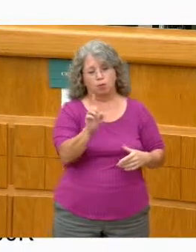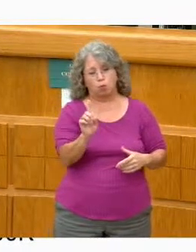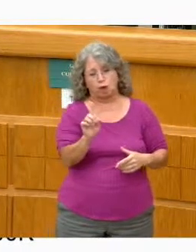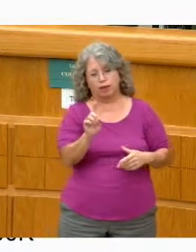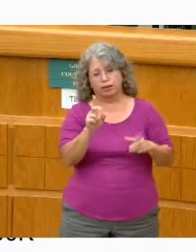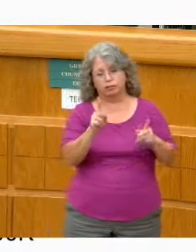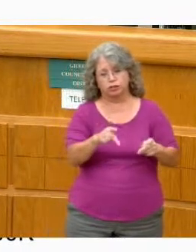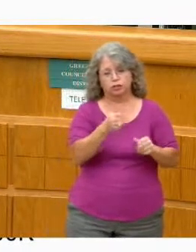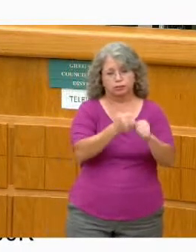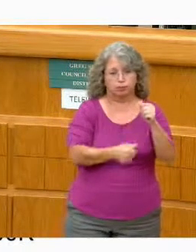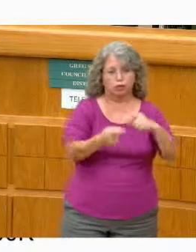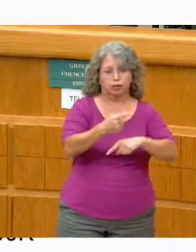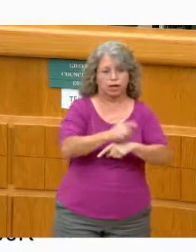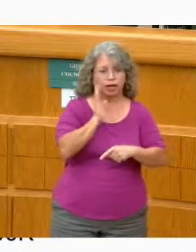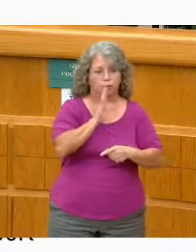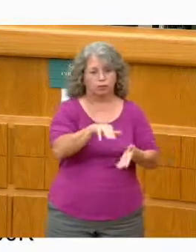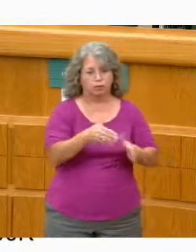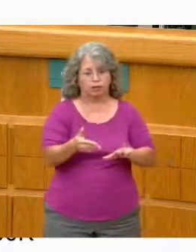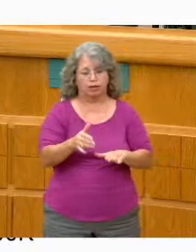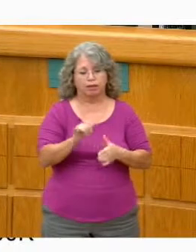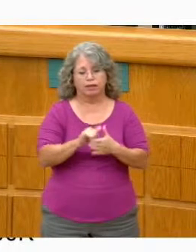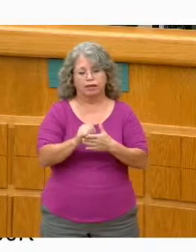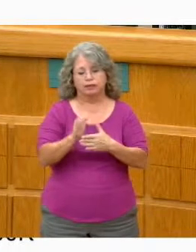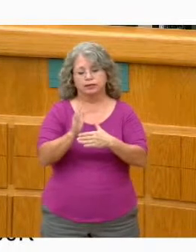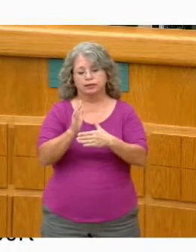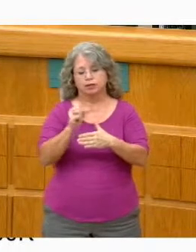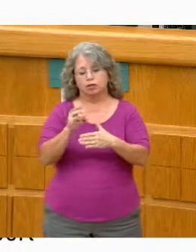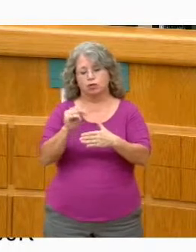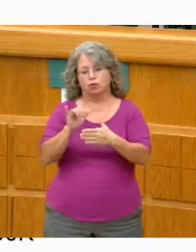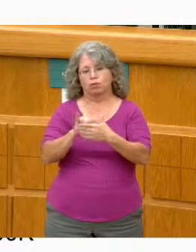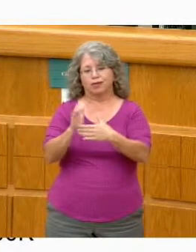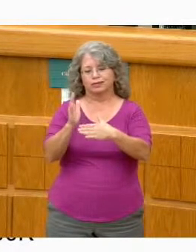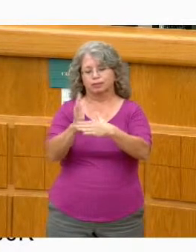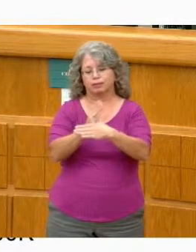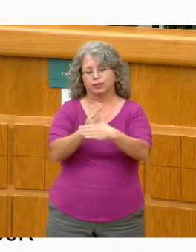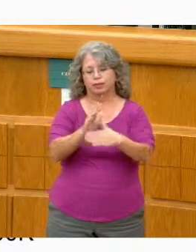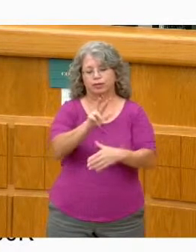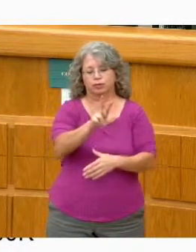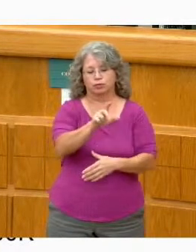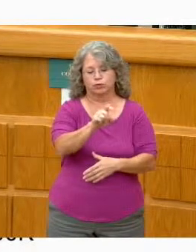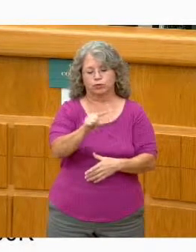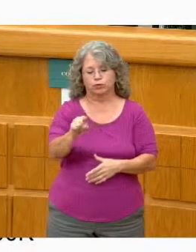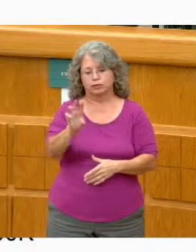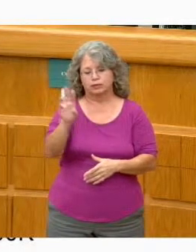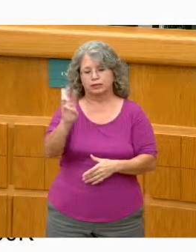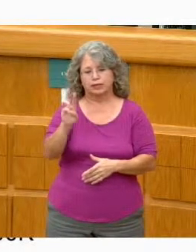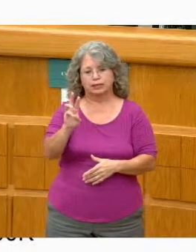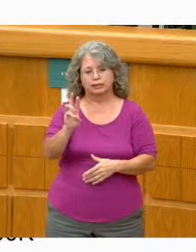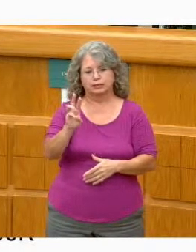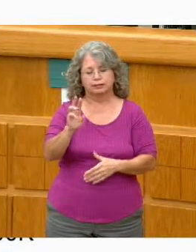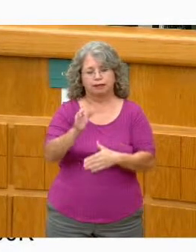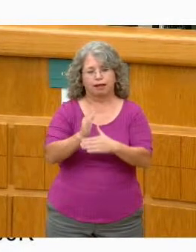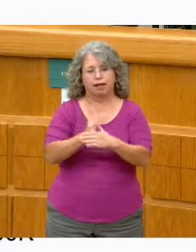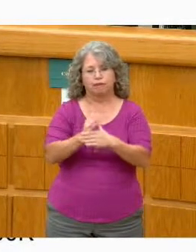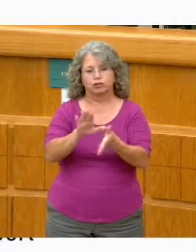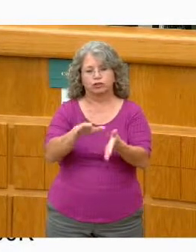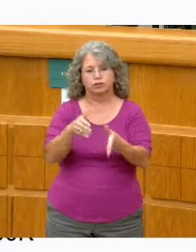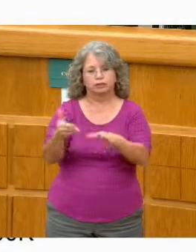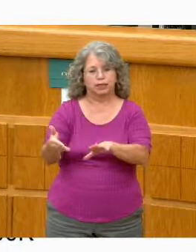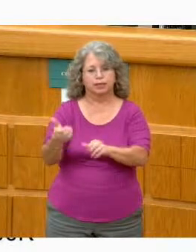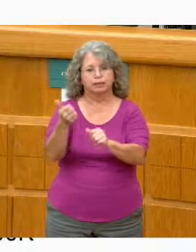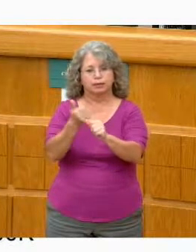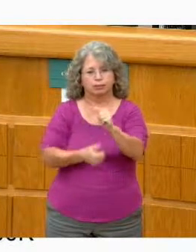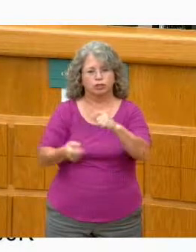comes out to somewhere between 3 and 6, let's say, on average in the Coastal Bend